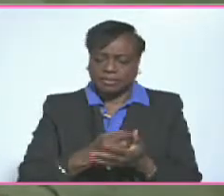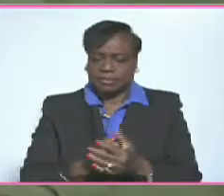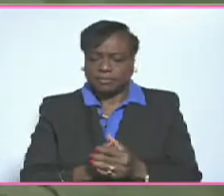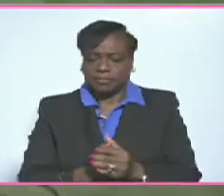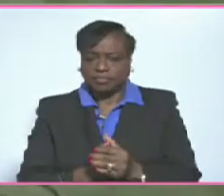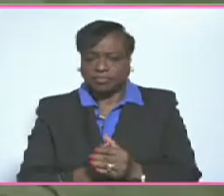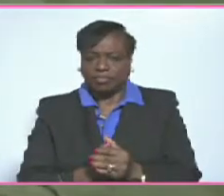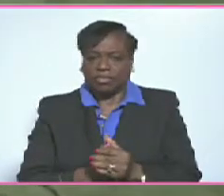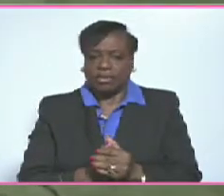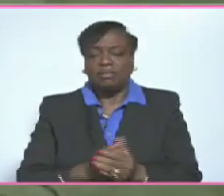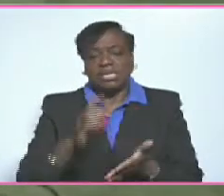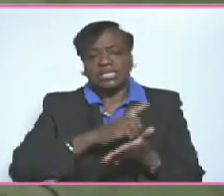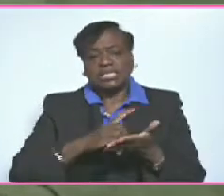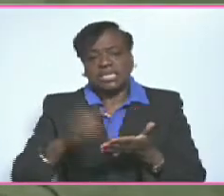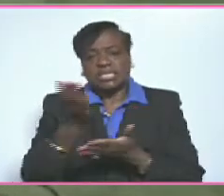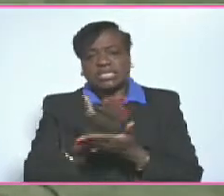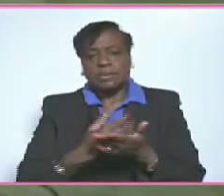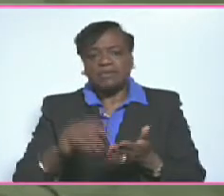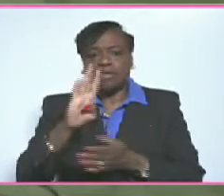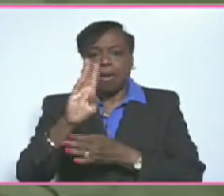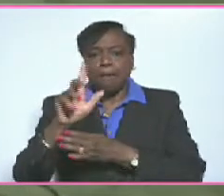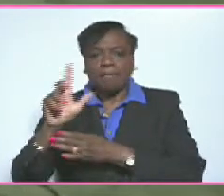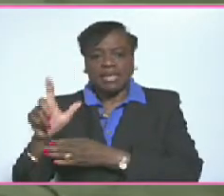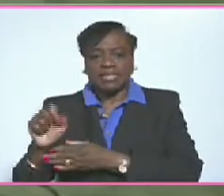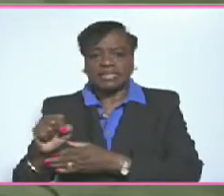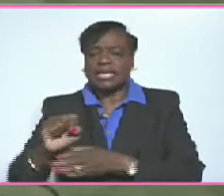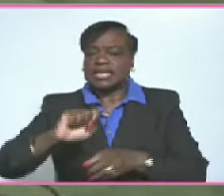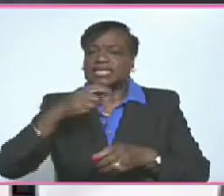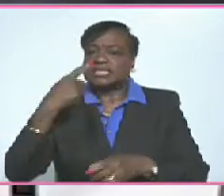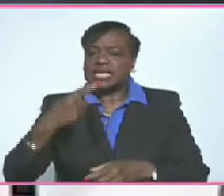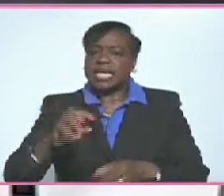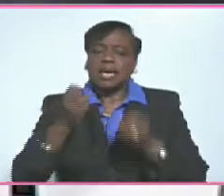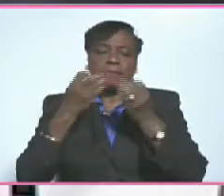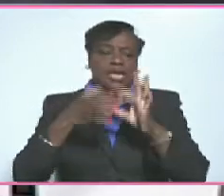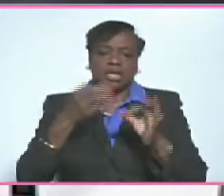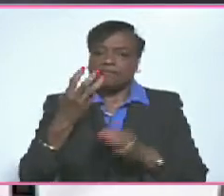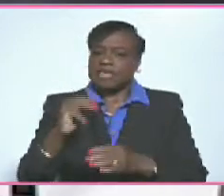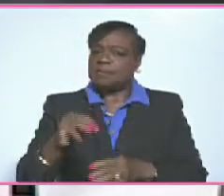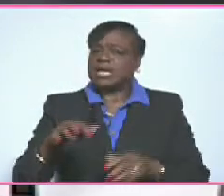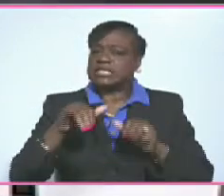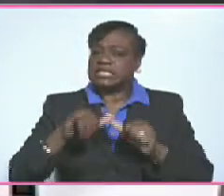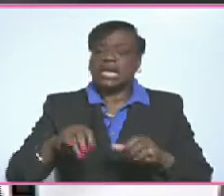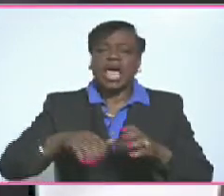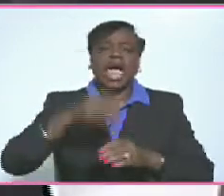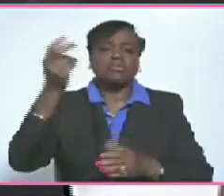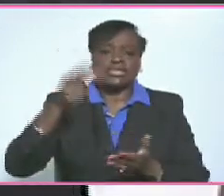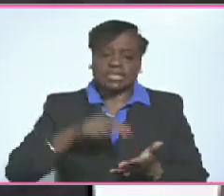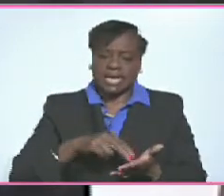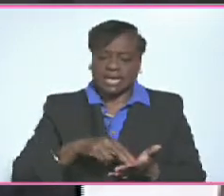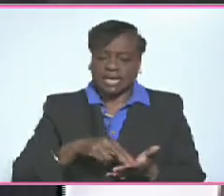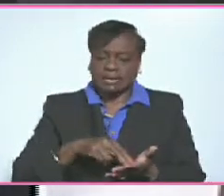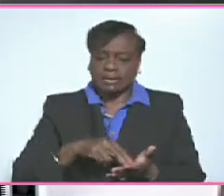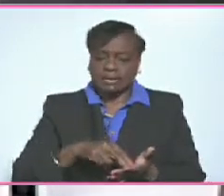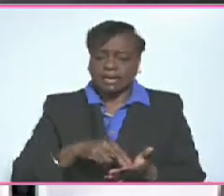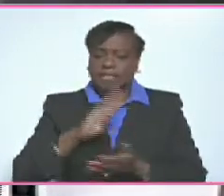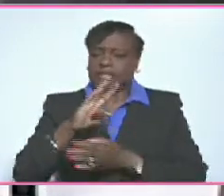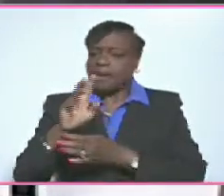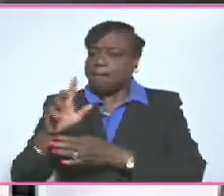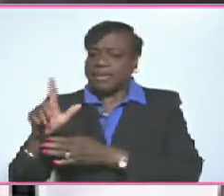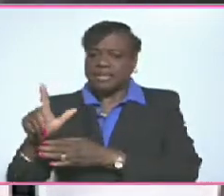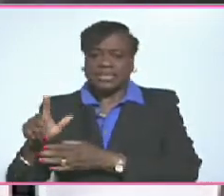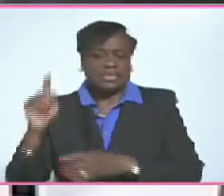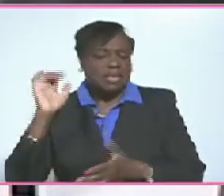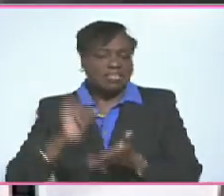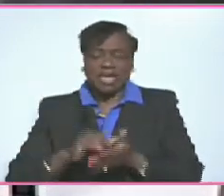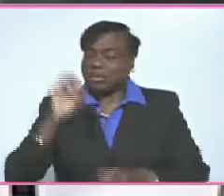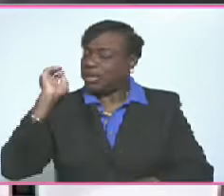He details some of those bills, noting that many of them are still outstanding. There are bills that are still outstanding that we haven't paid, that we cannot